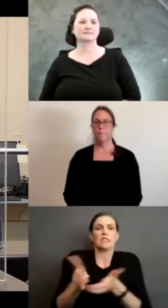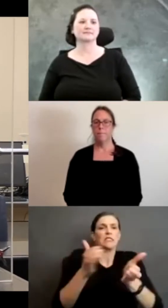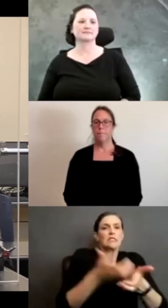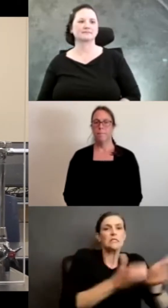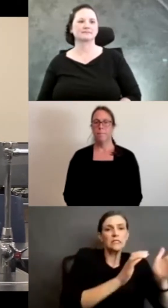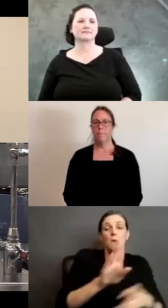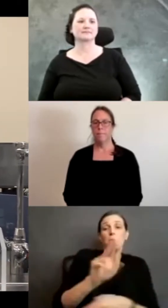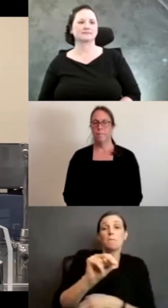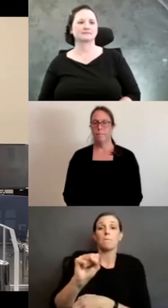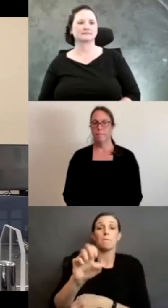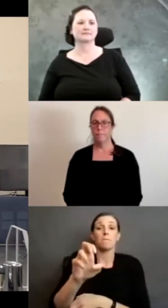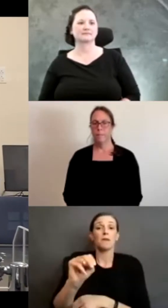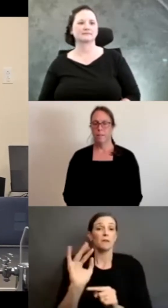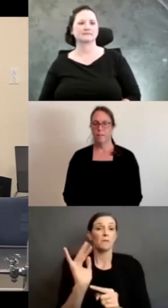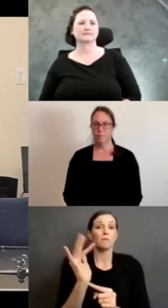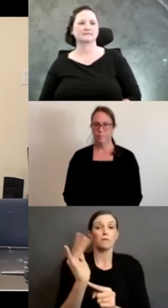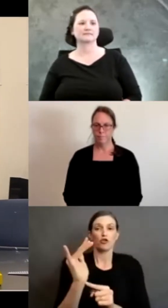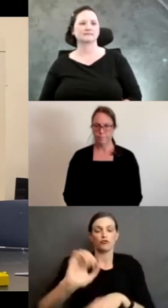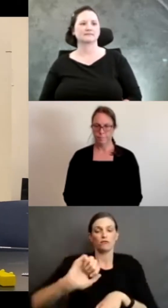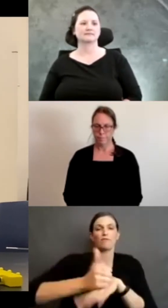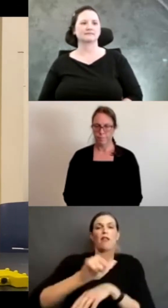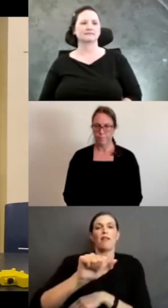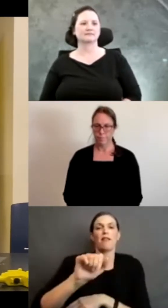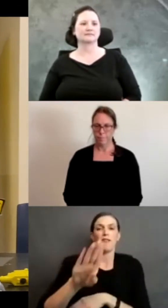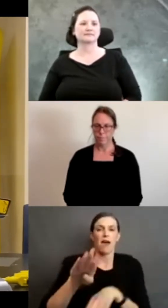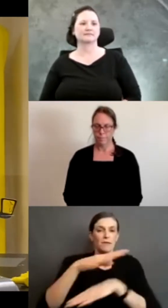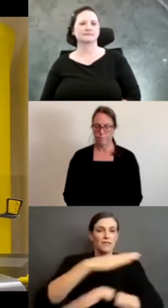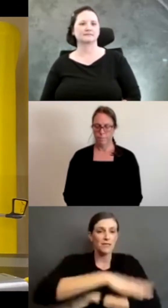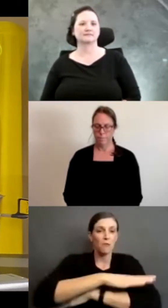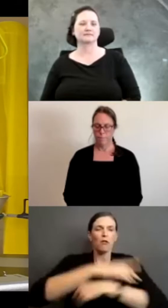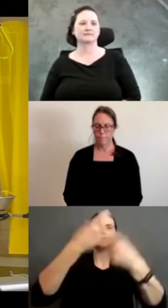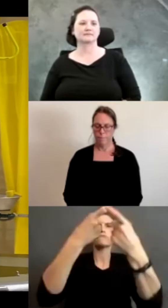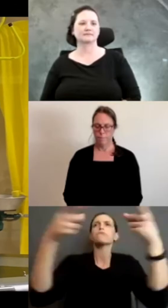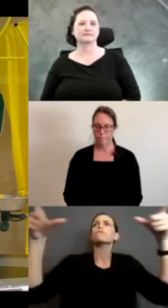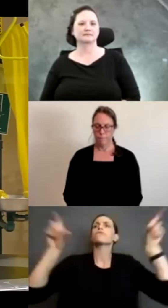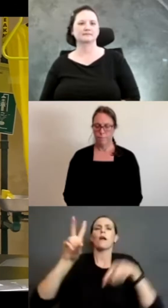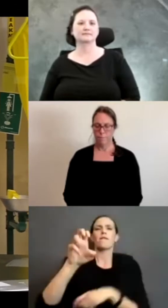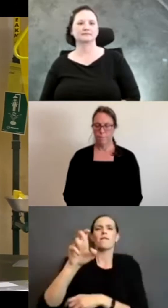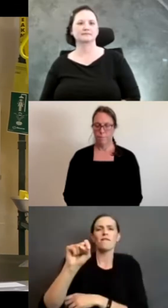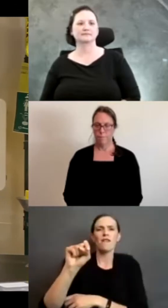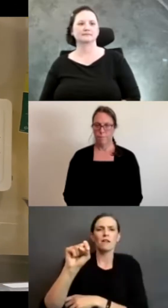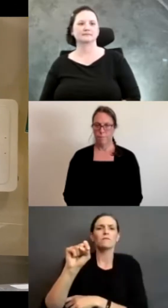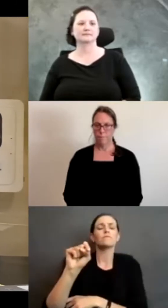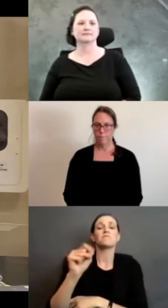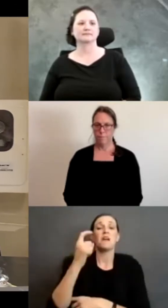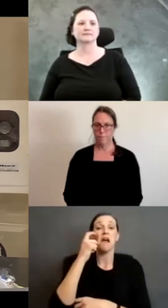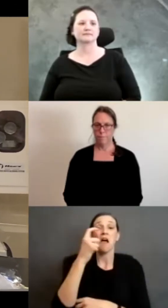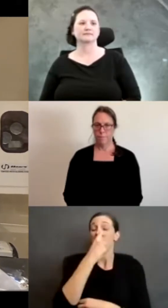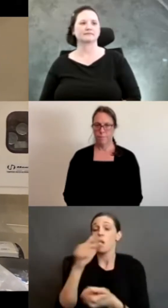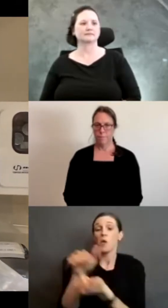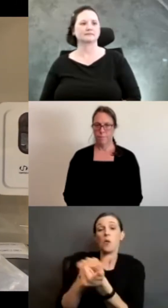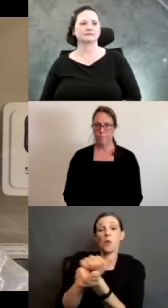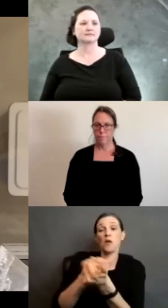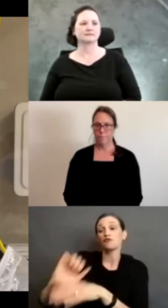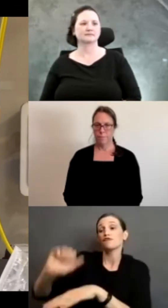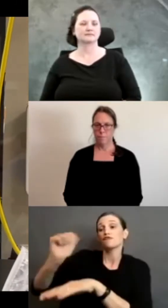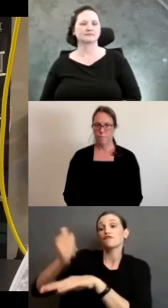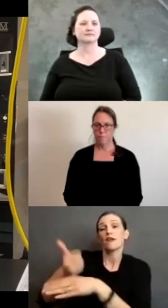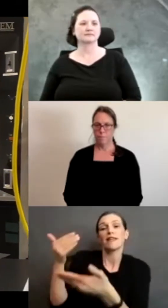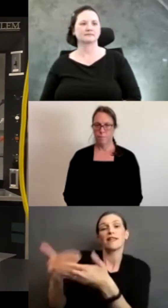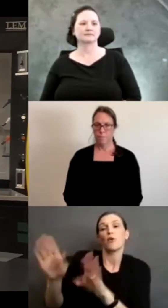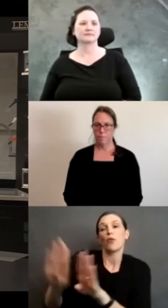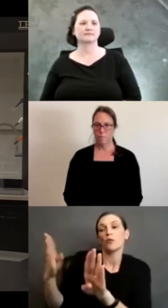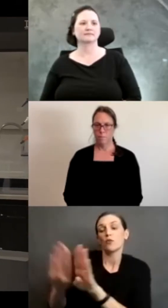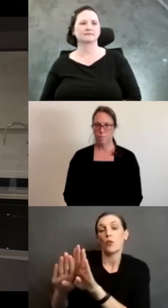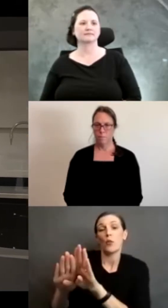Bunsen burners on the lab table with a vent hood overhead. There is an eye wash station by the door. Cabinets on the